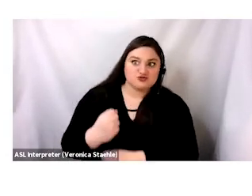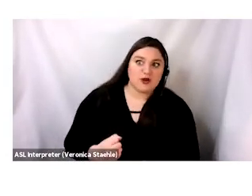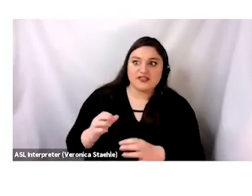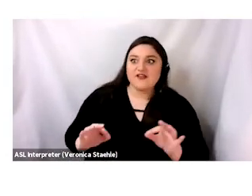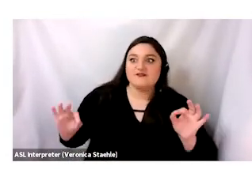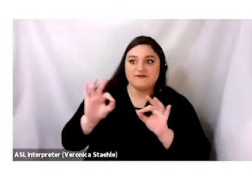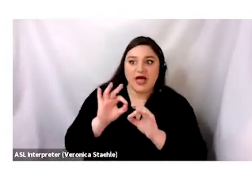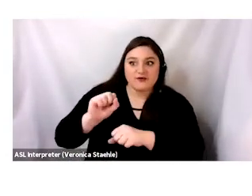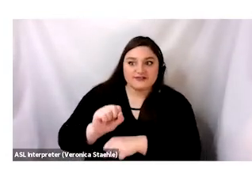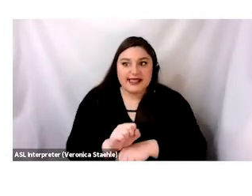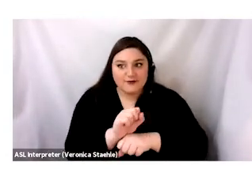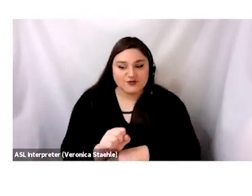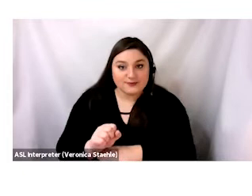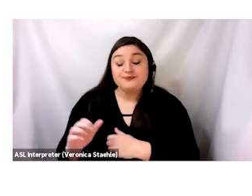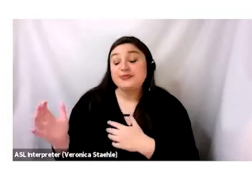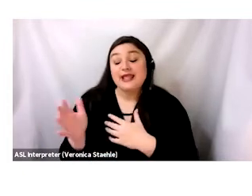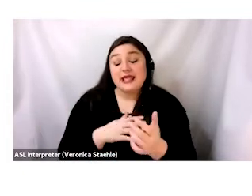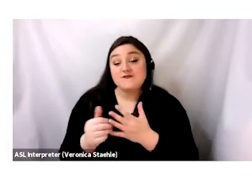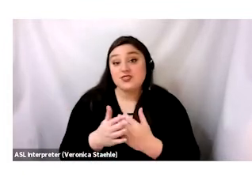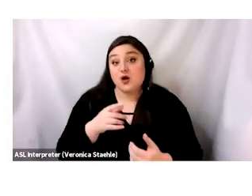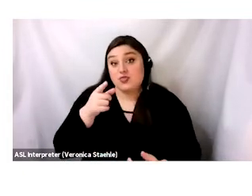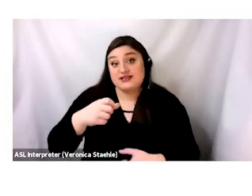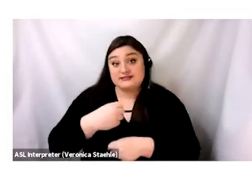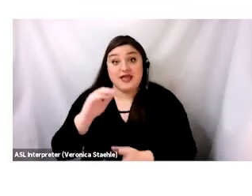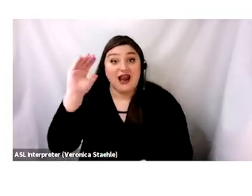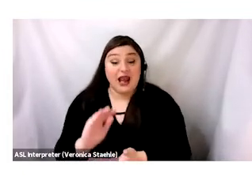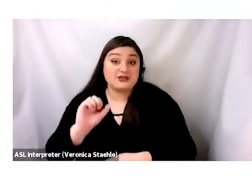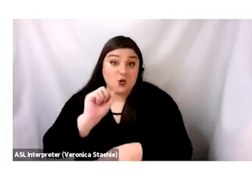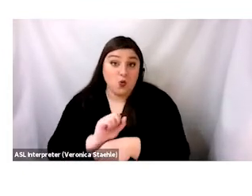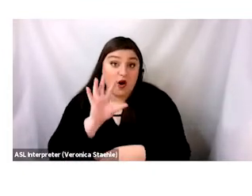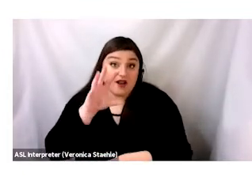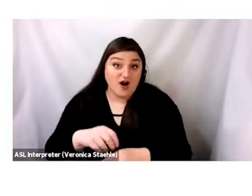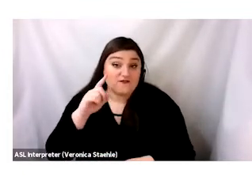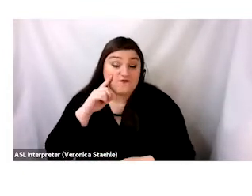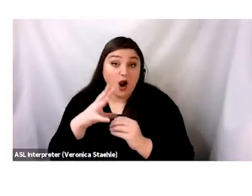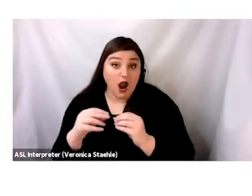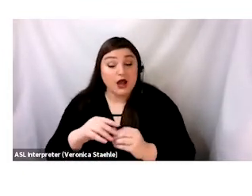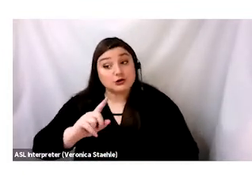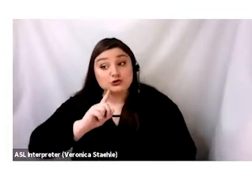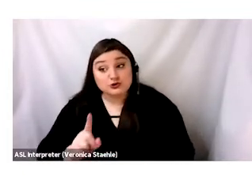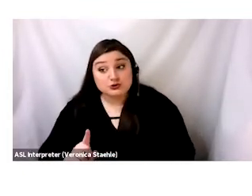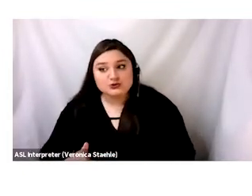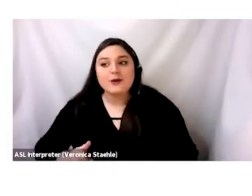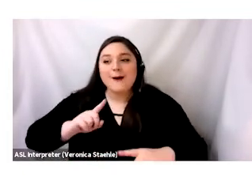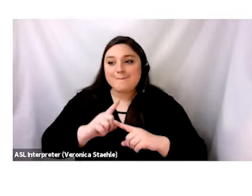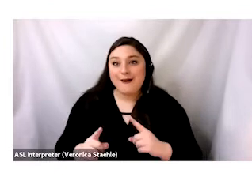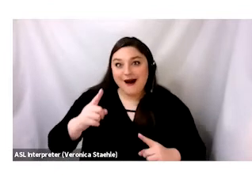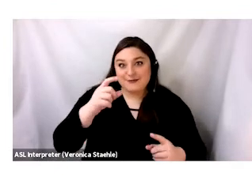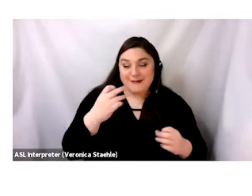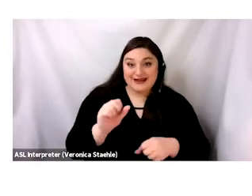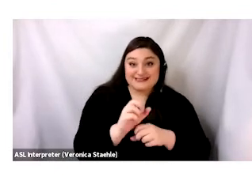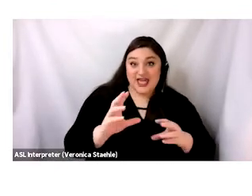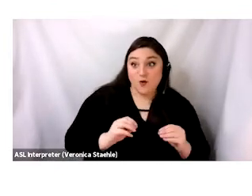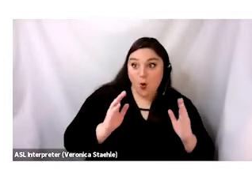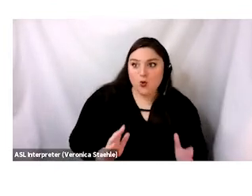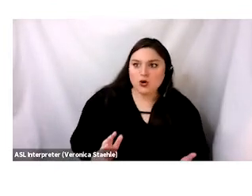labor intensive, it helped owners earn greater profits because it prompted them to grow larger crops, which in